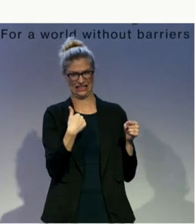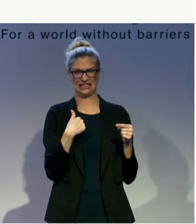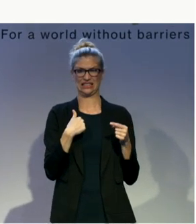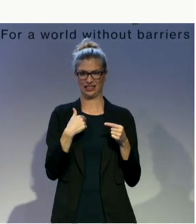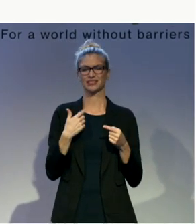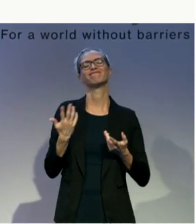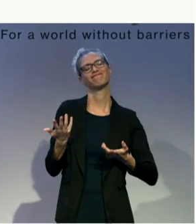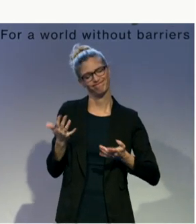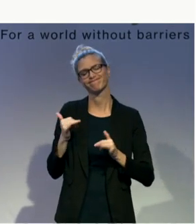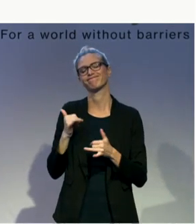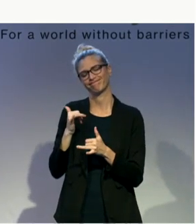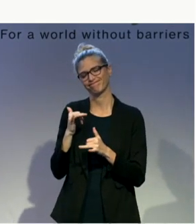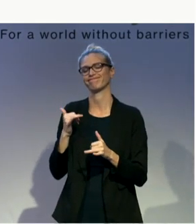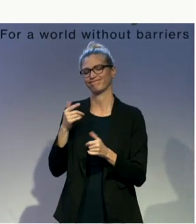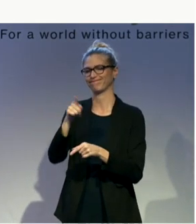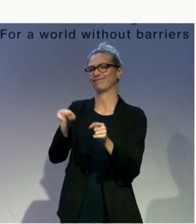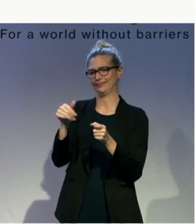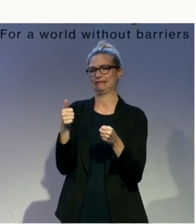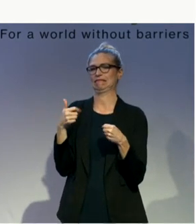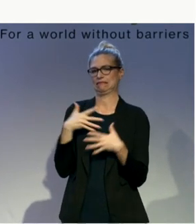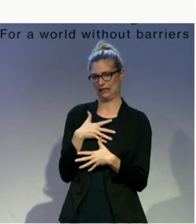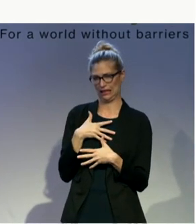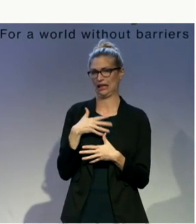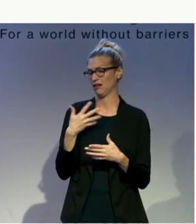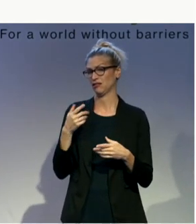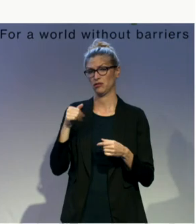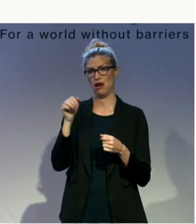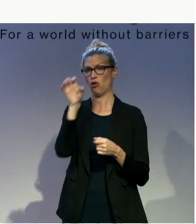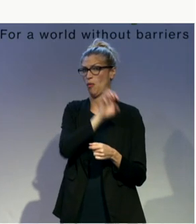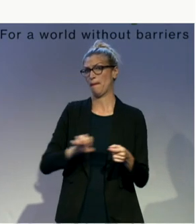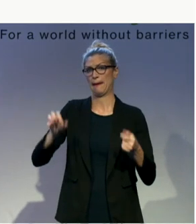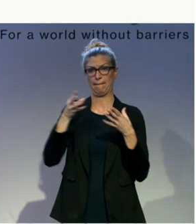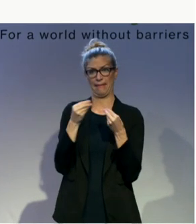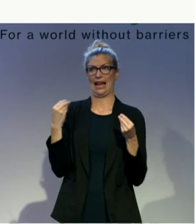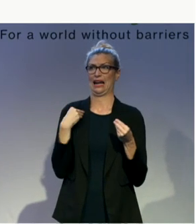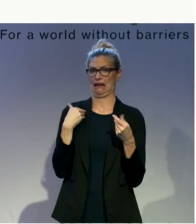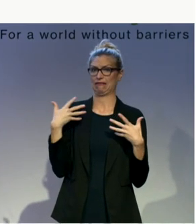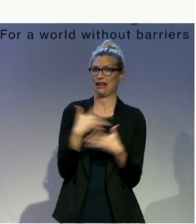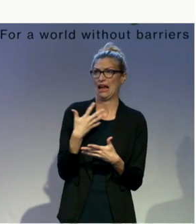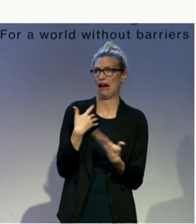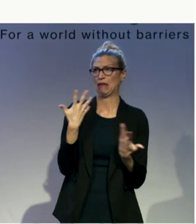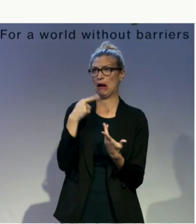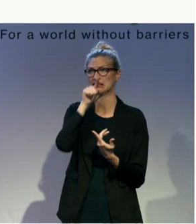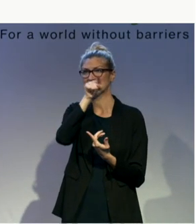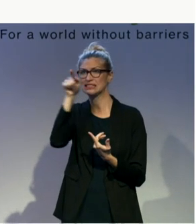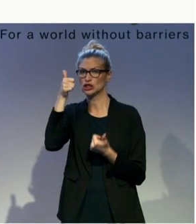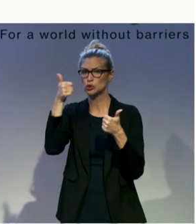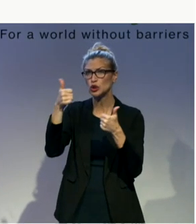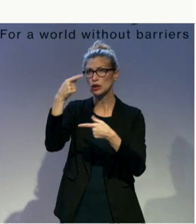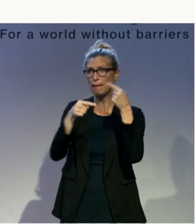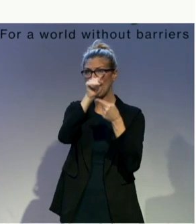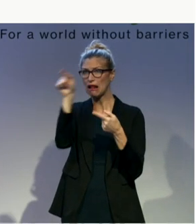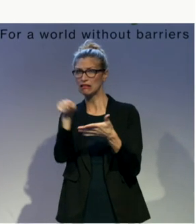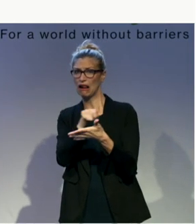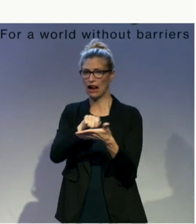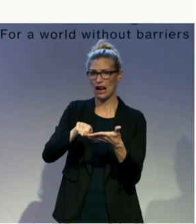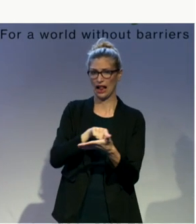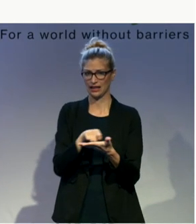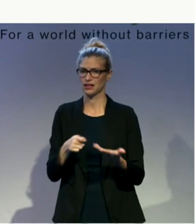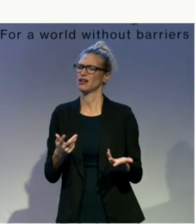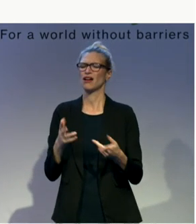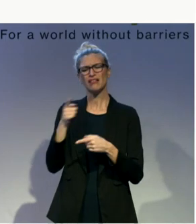in I guess, all over Europe, yeah? Being afraid, what am I supposed to do there? So it is also about teaching people on don't be